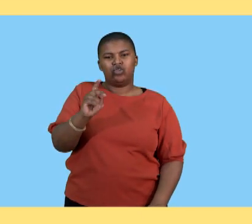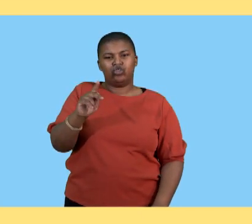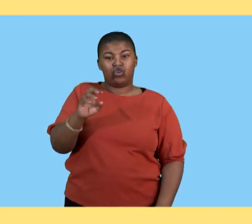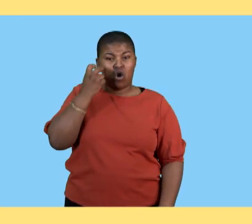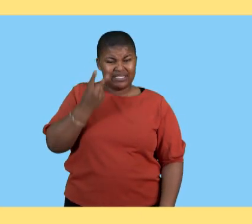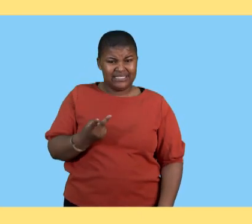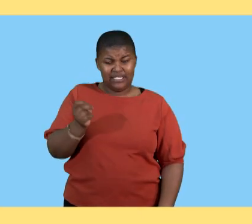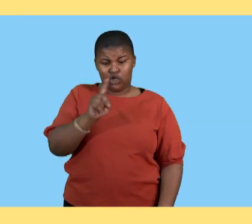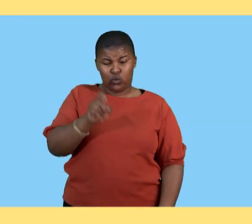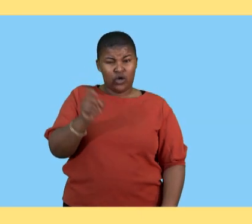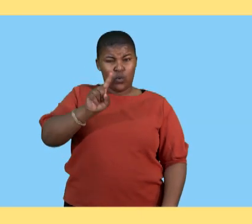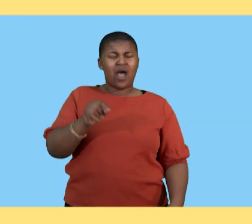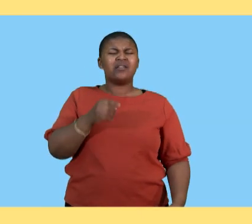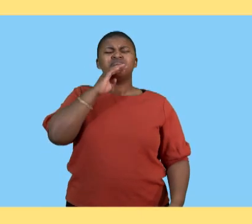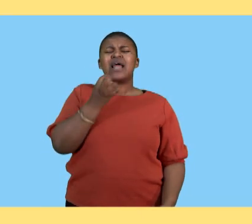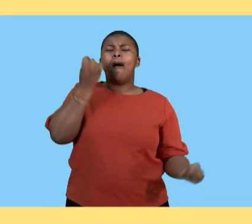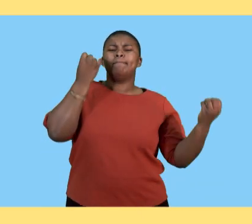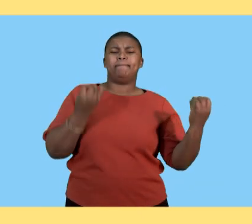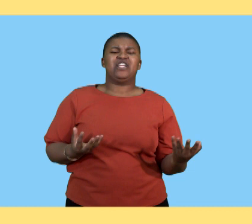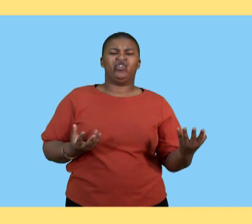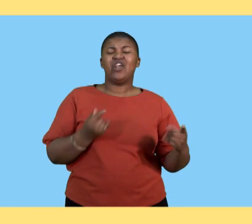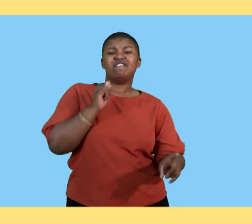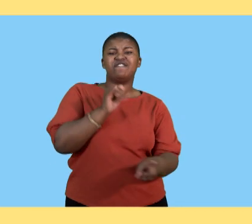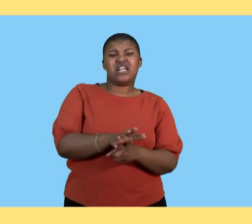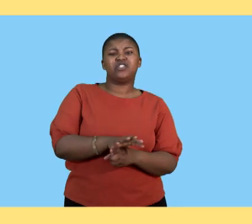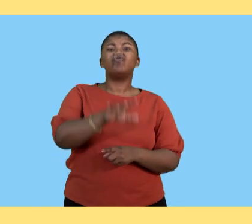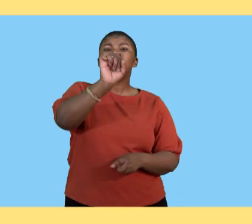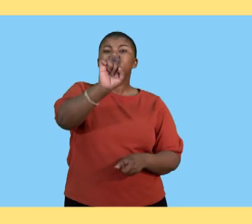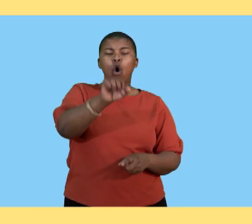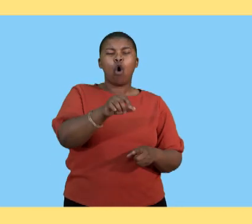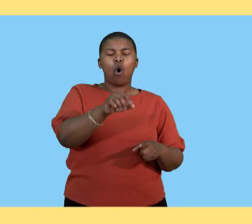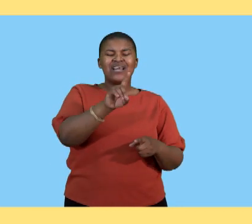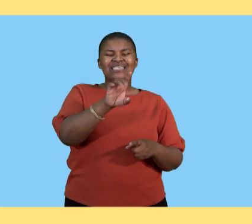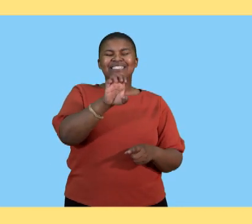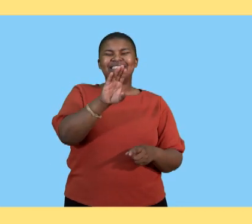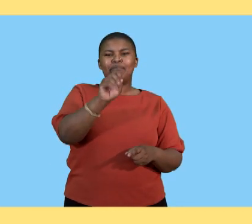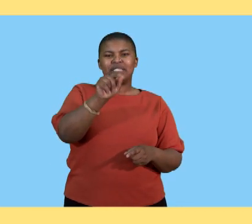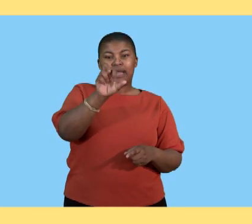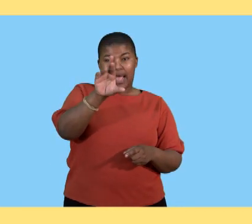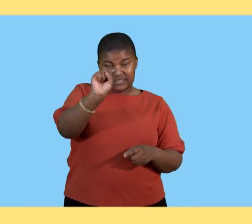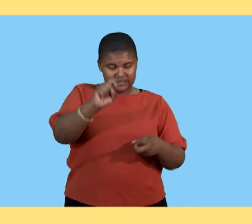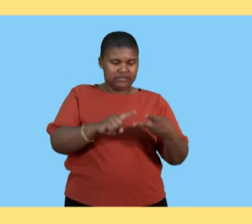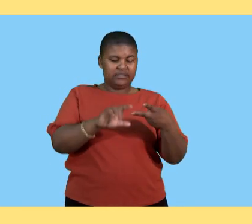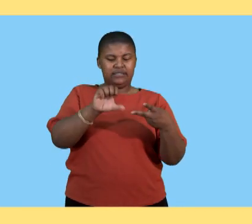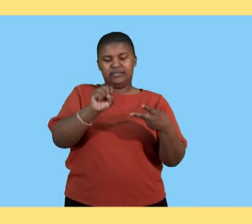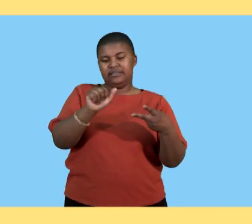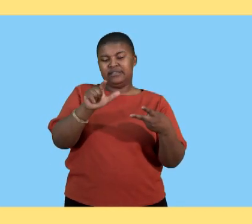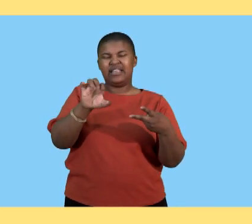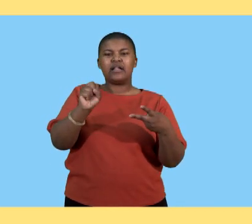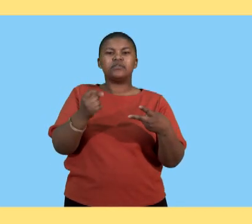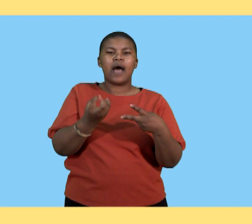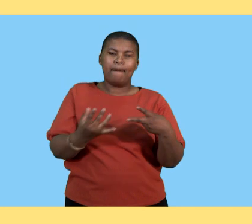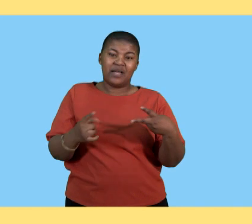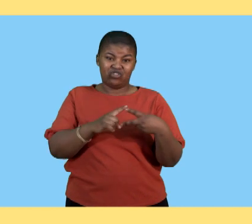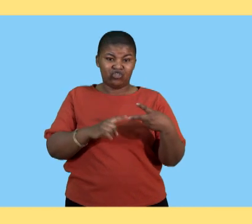stock. Then the question then is, how much affects your debtors control and your sales? It is